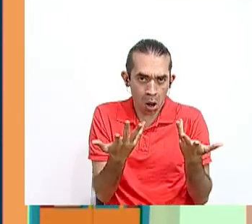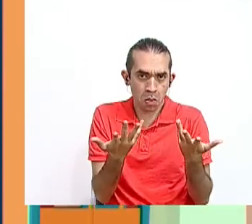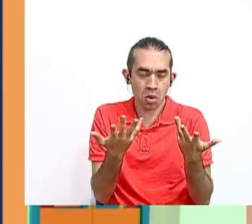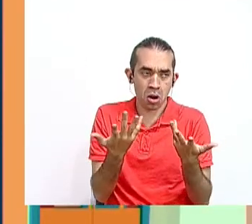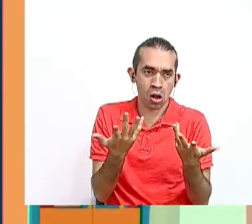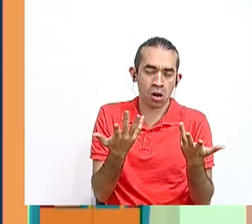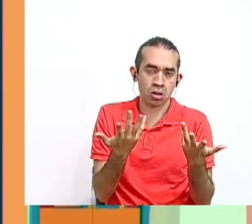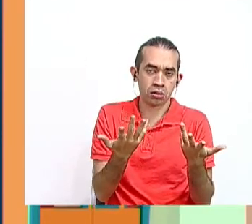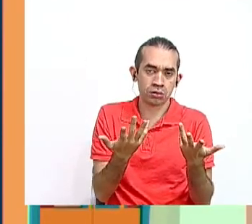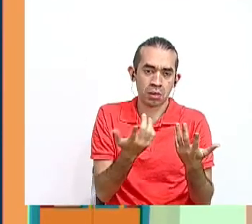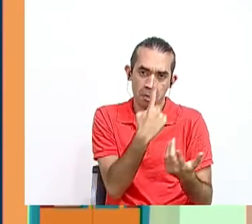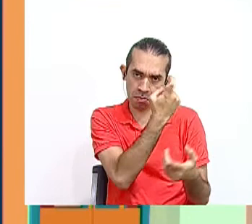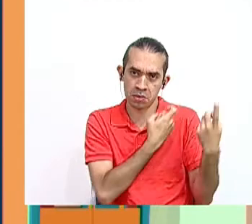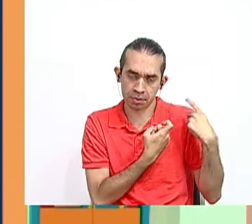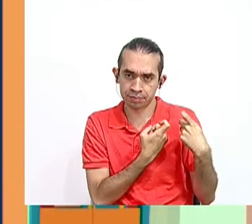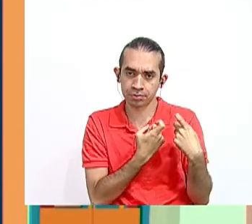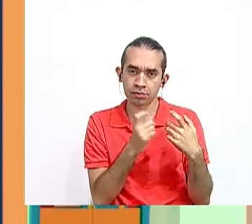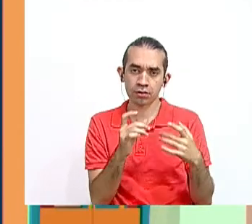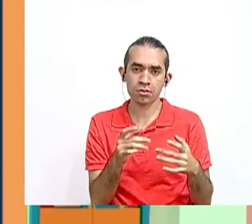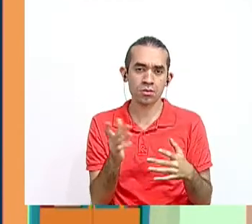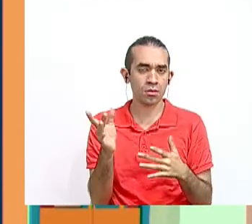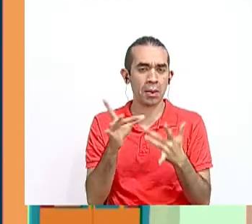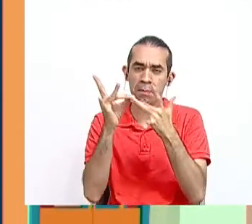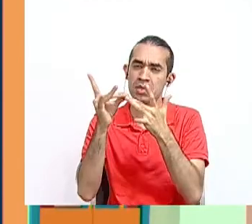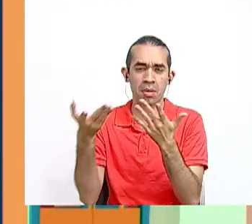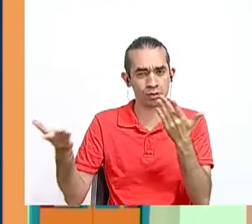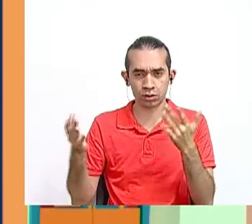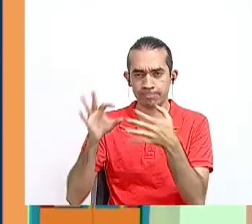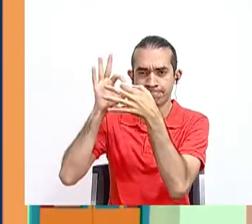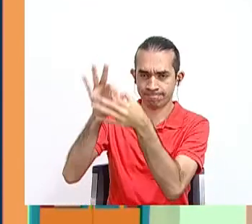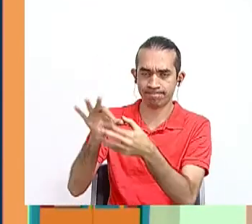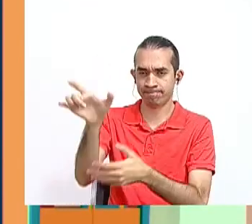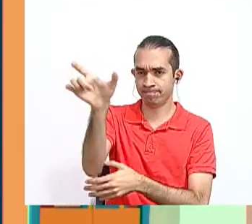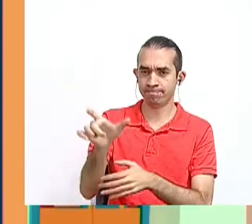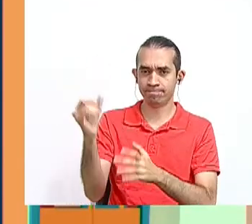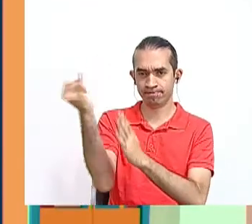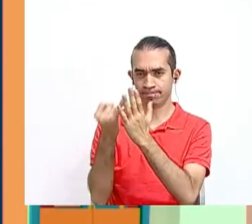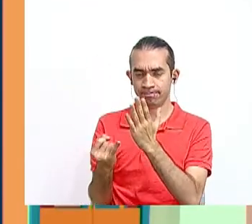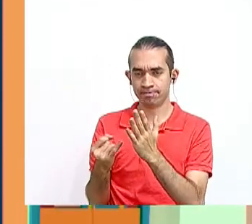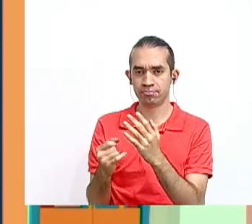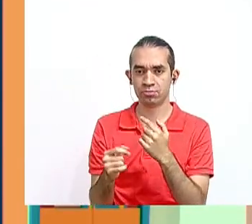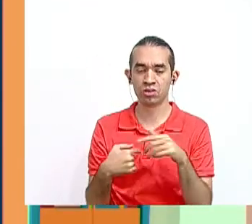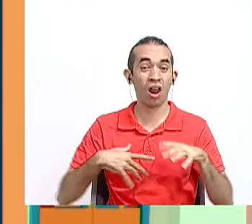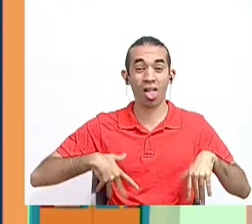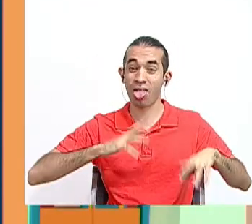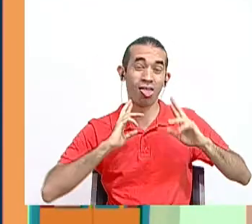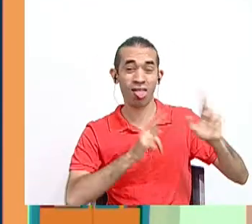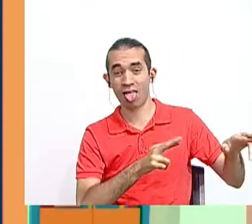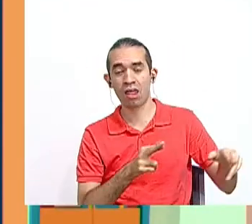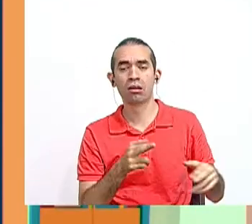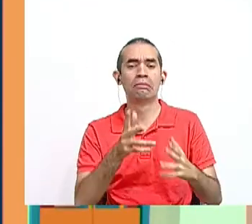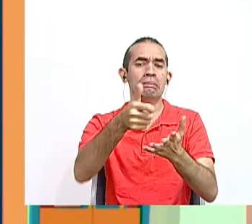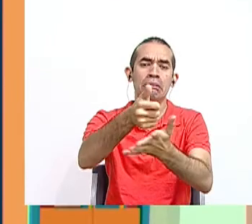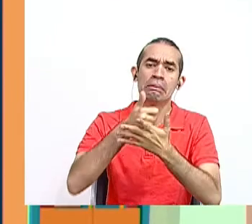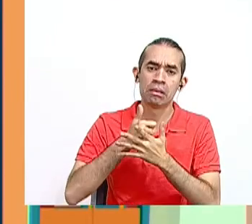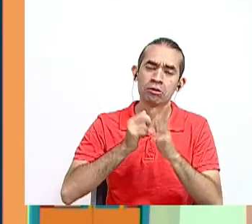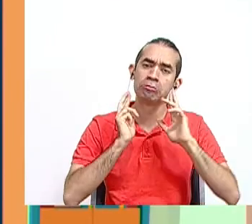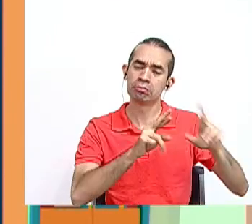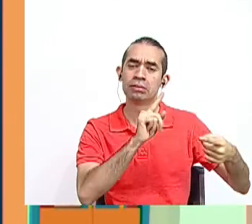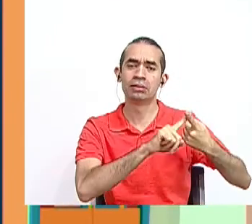what were the main things about that avatar. But I haven't replied. I need you to help me reply to my